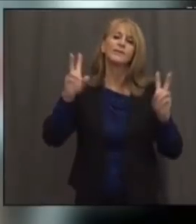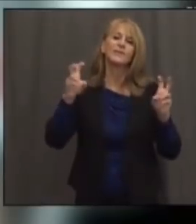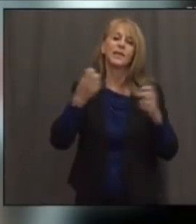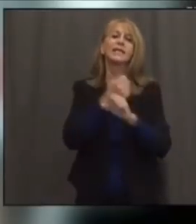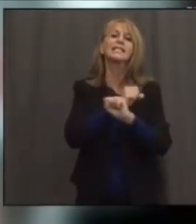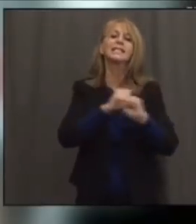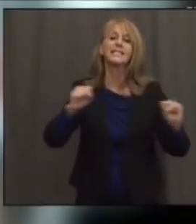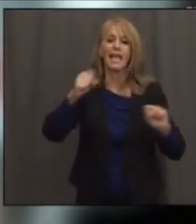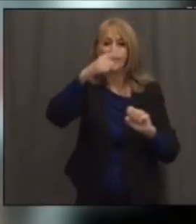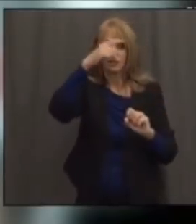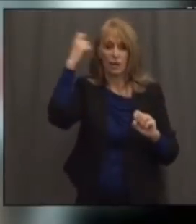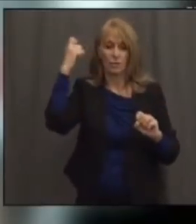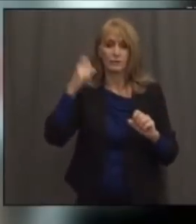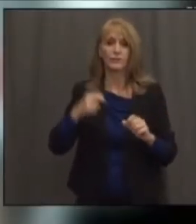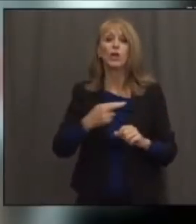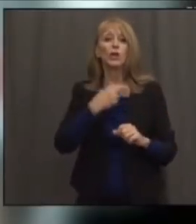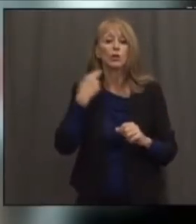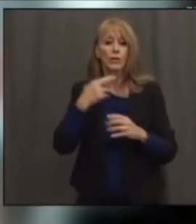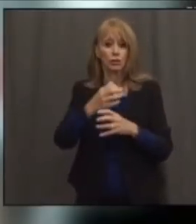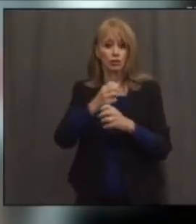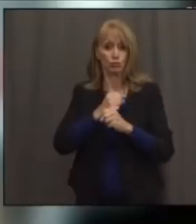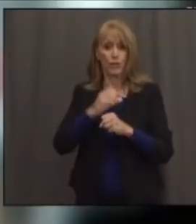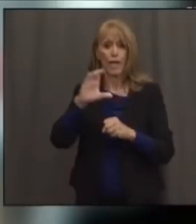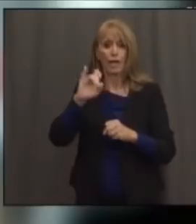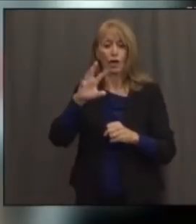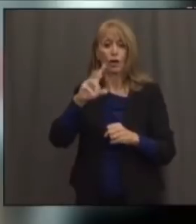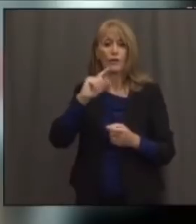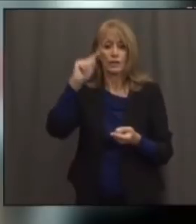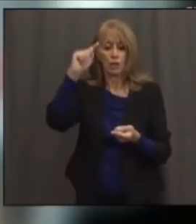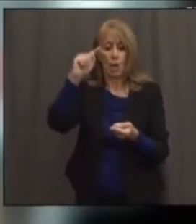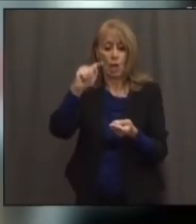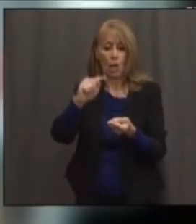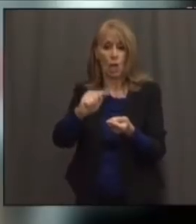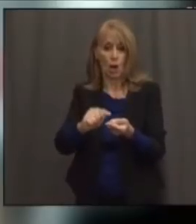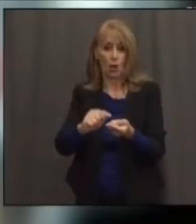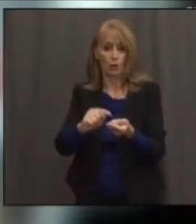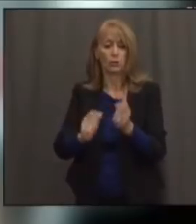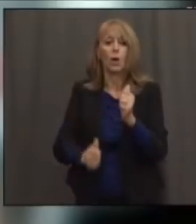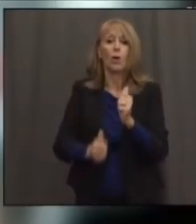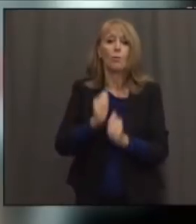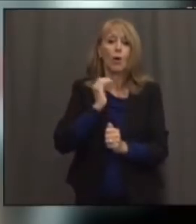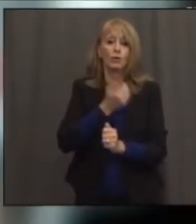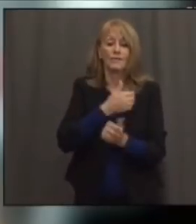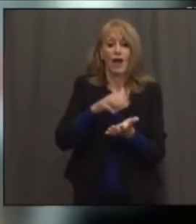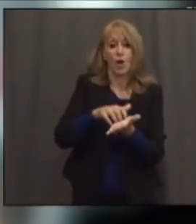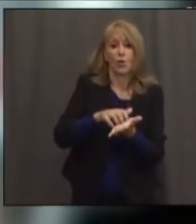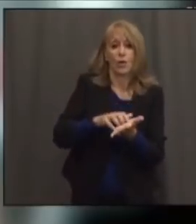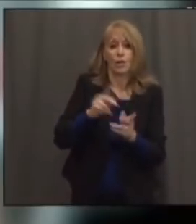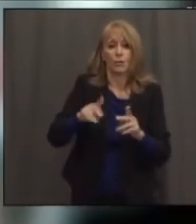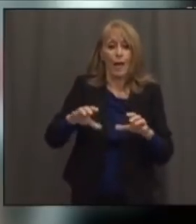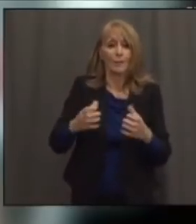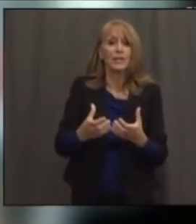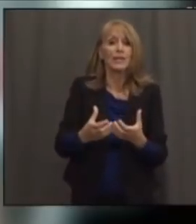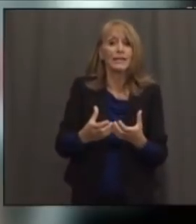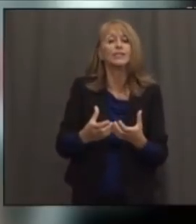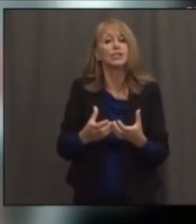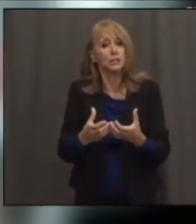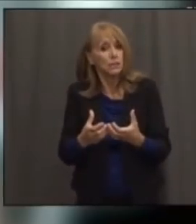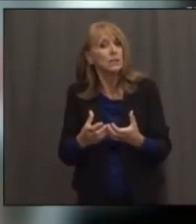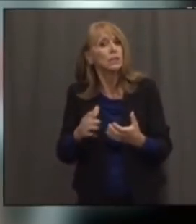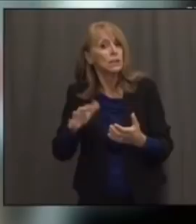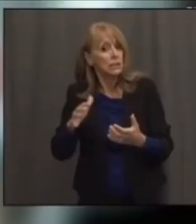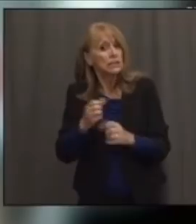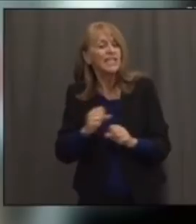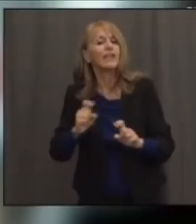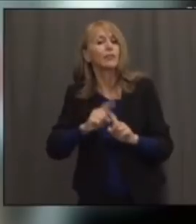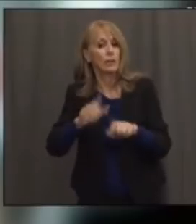that the risk is substantially reduced. The vulnerable population has been largely protected, although there's still always work to do there. And while